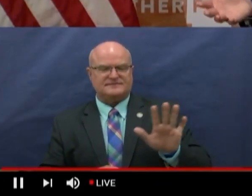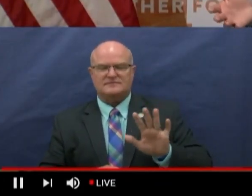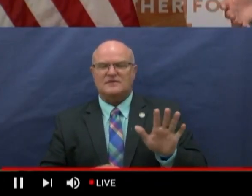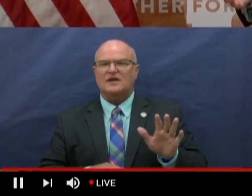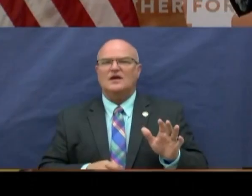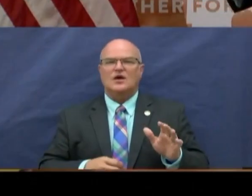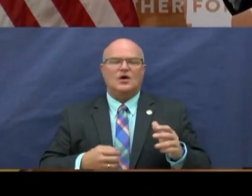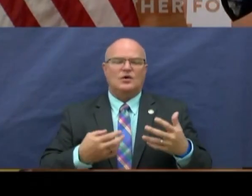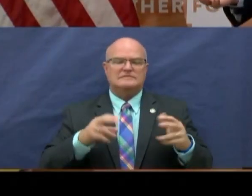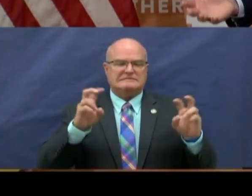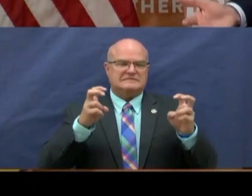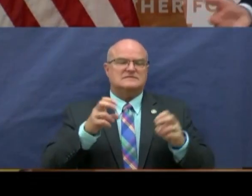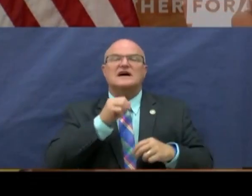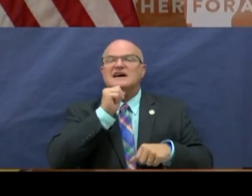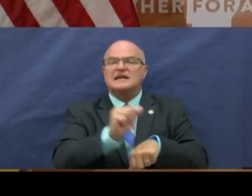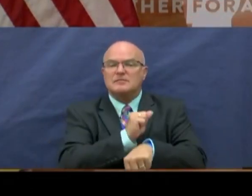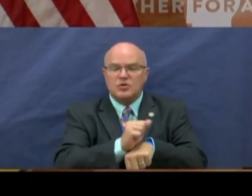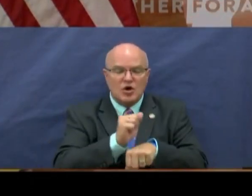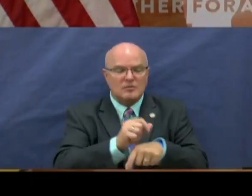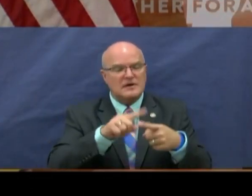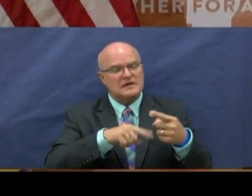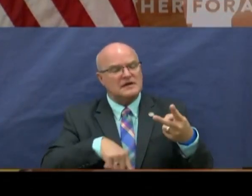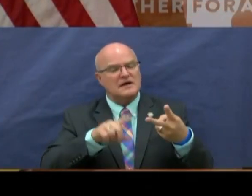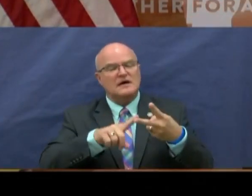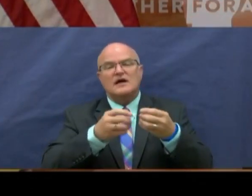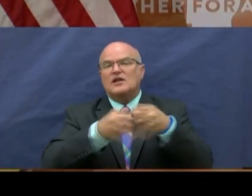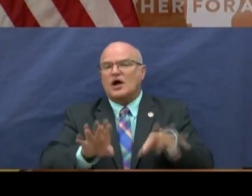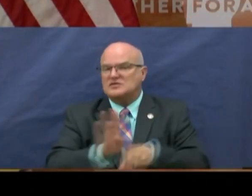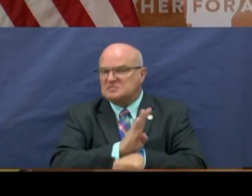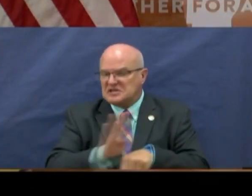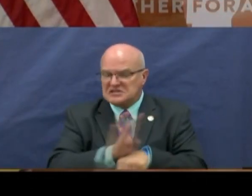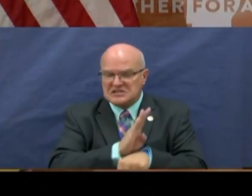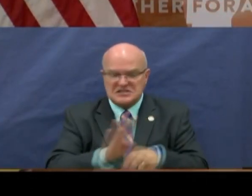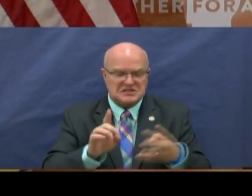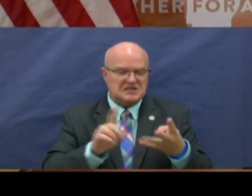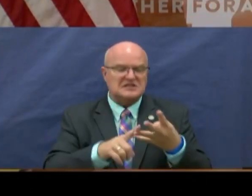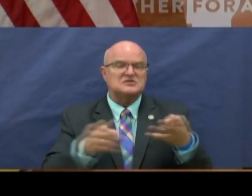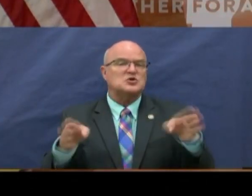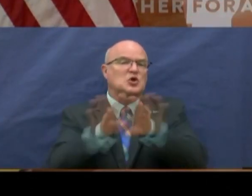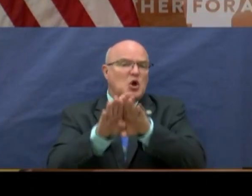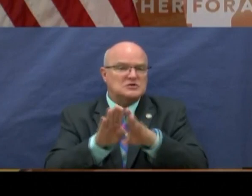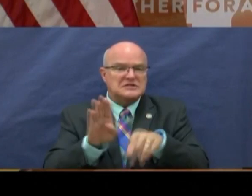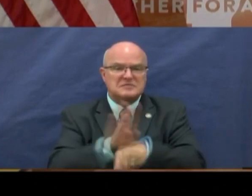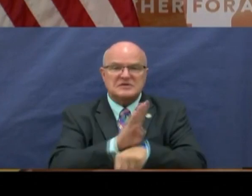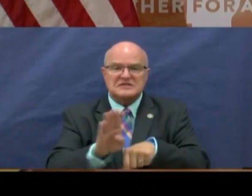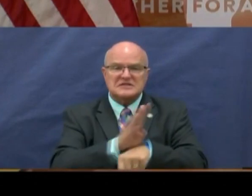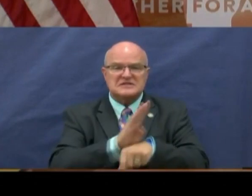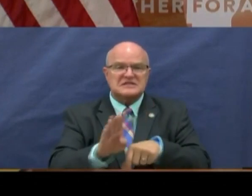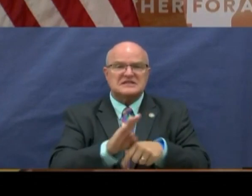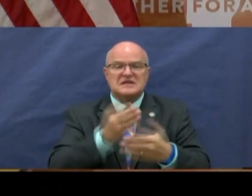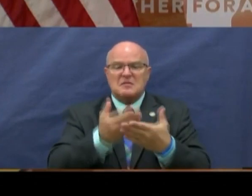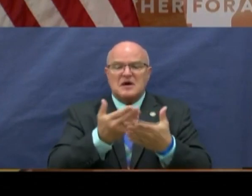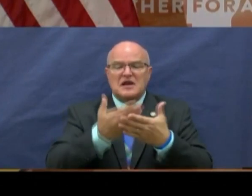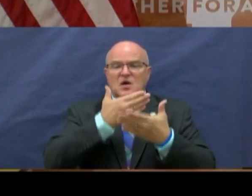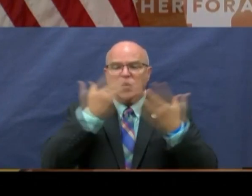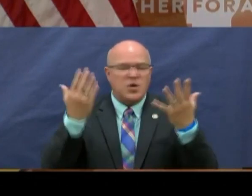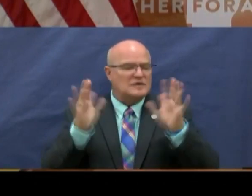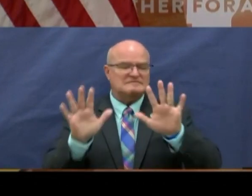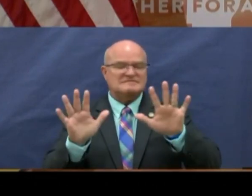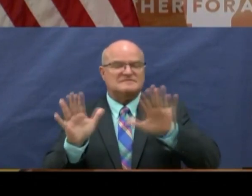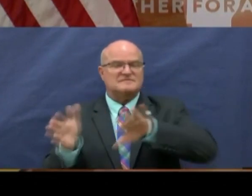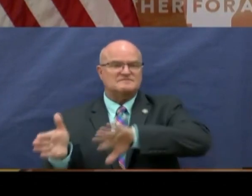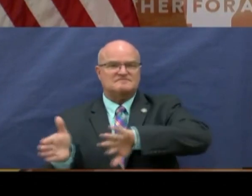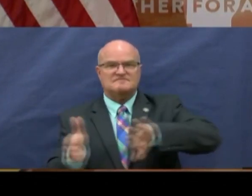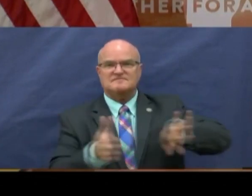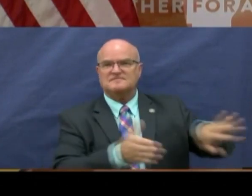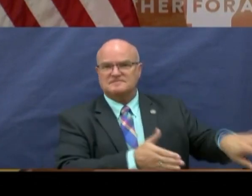from unemployment to lost businesses, foreclosures. And so that is the approach that I